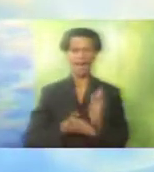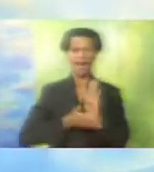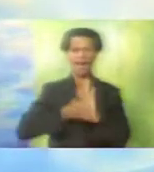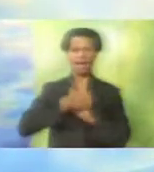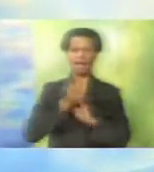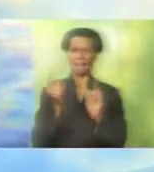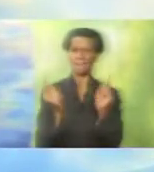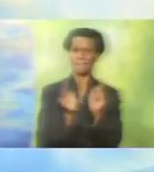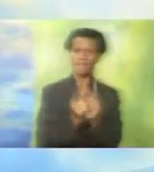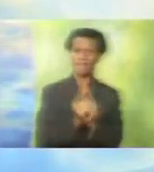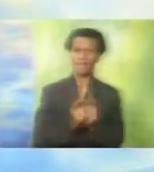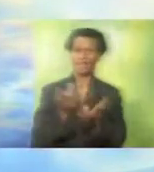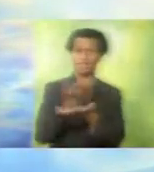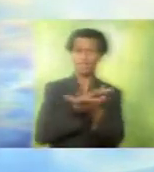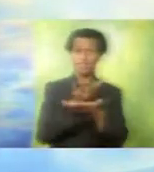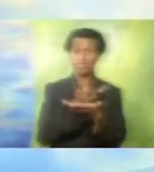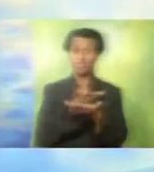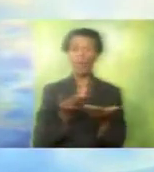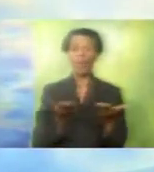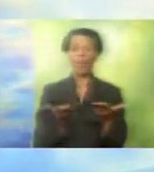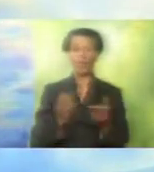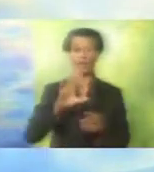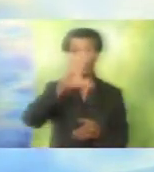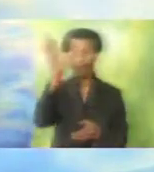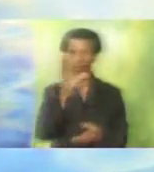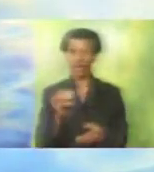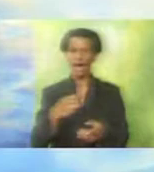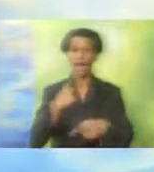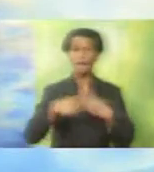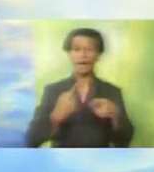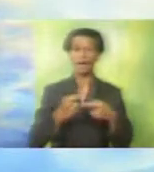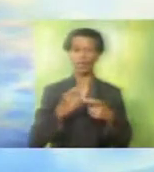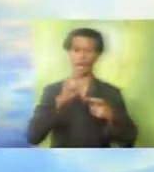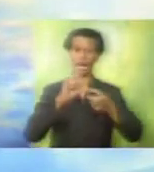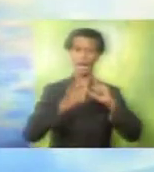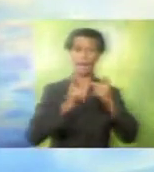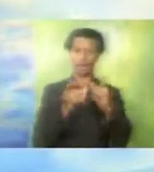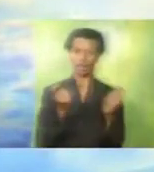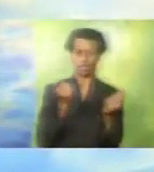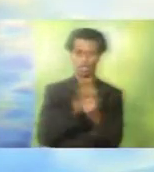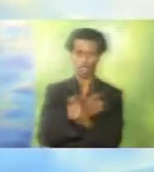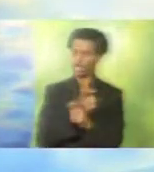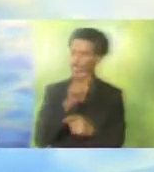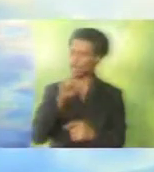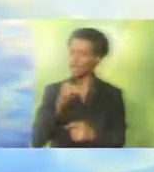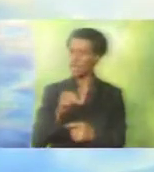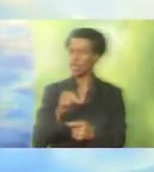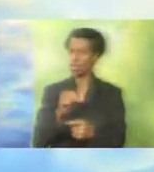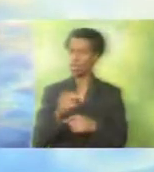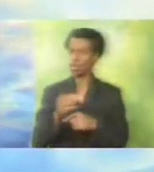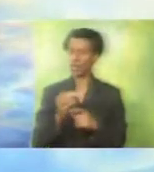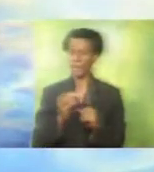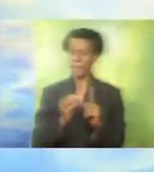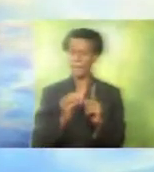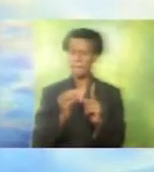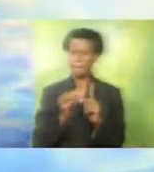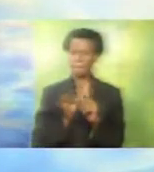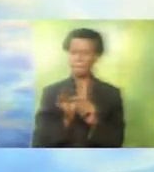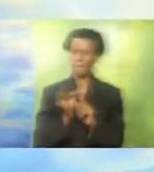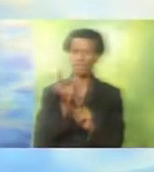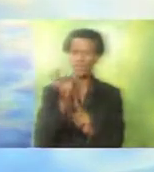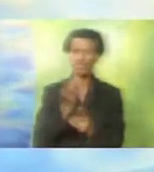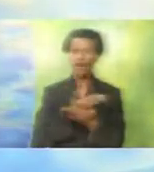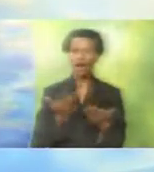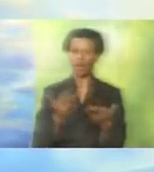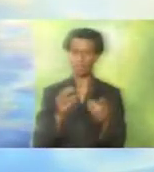told participating delegates at the meet that the processing of the Climate Change Fund needs to be accelerated to address what she termed the worsening effects